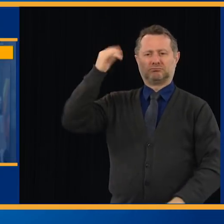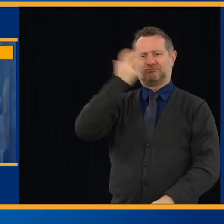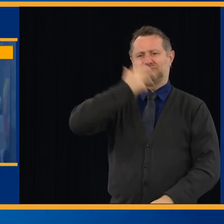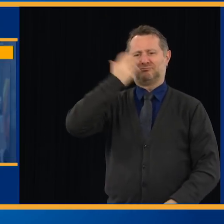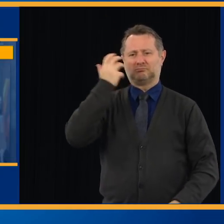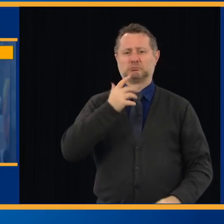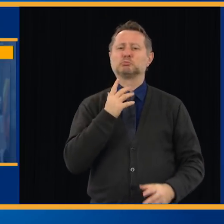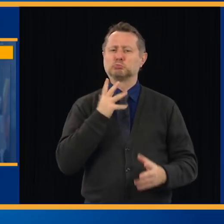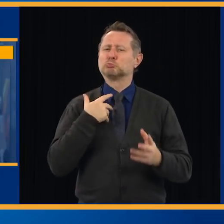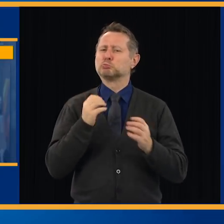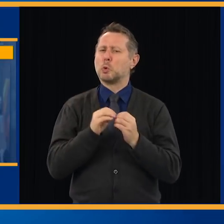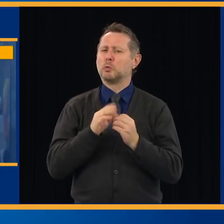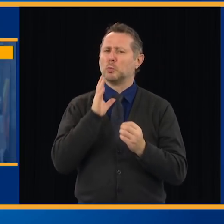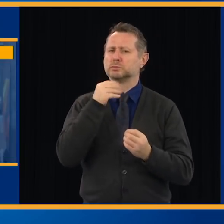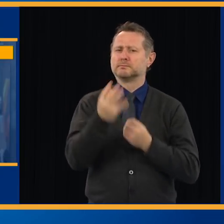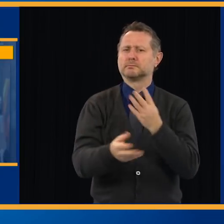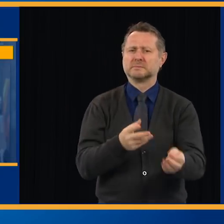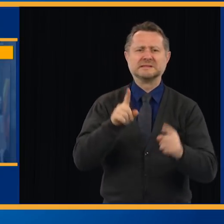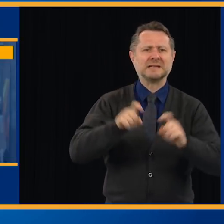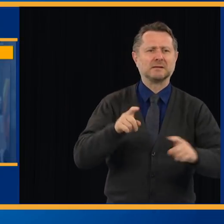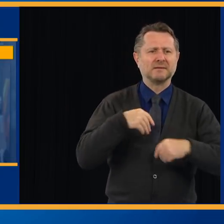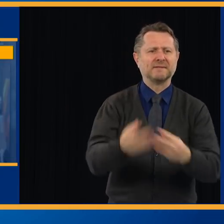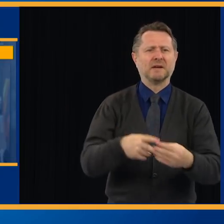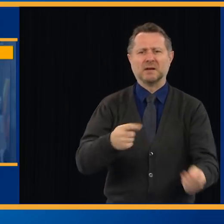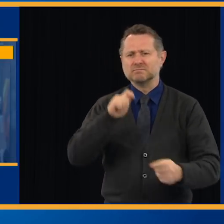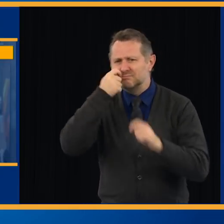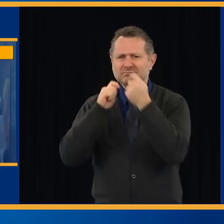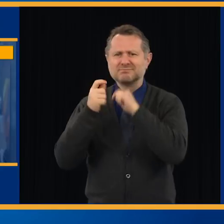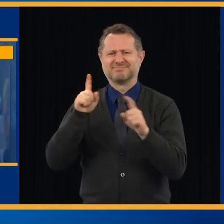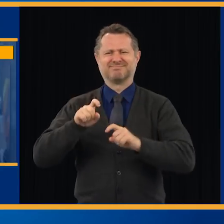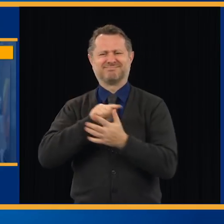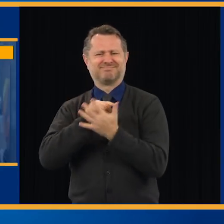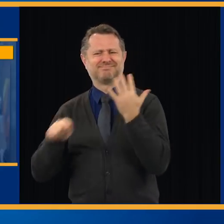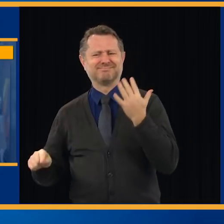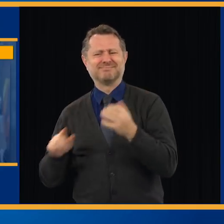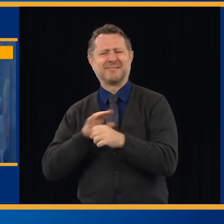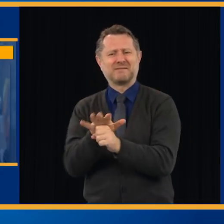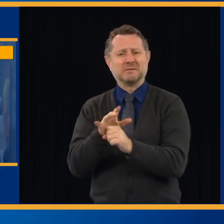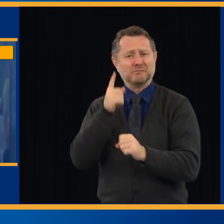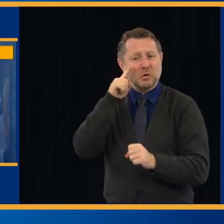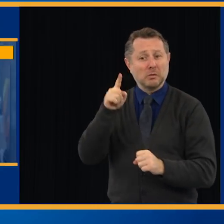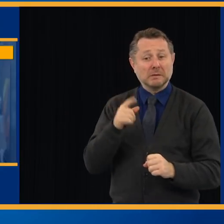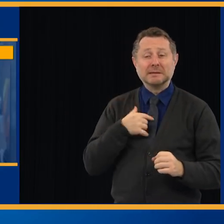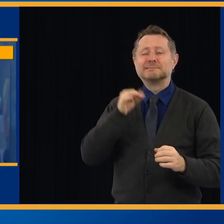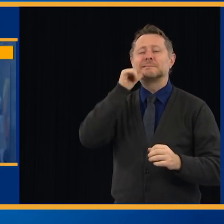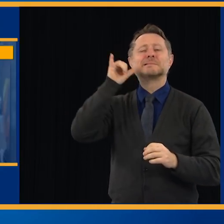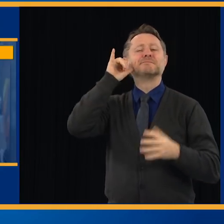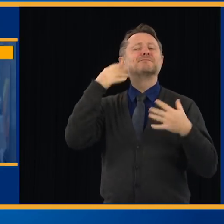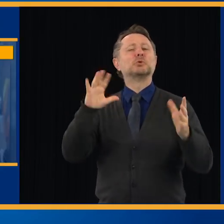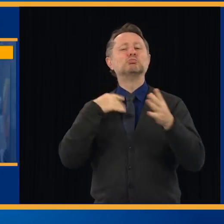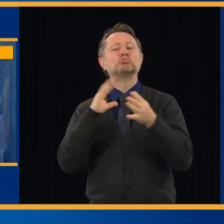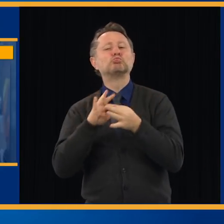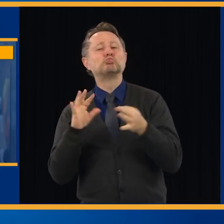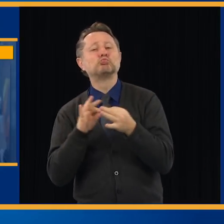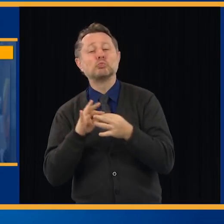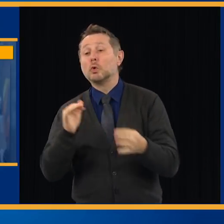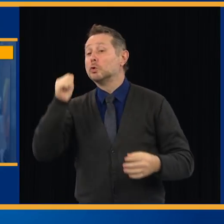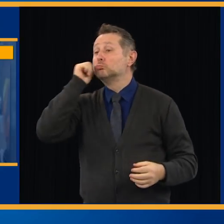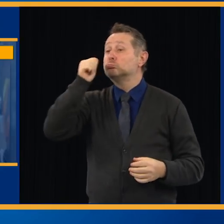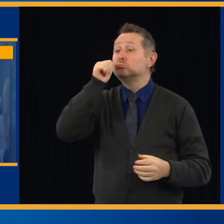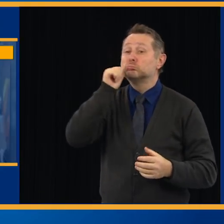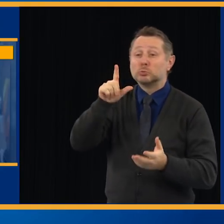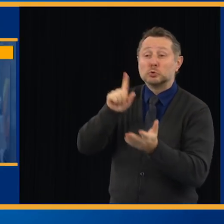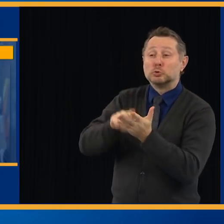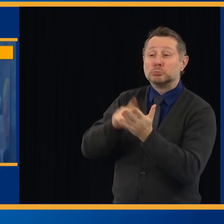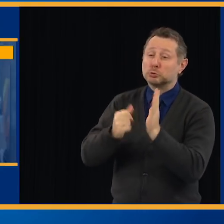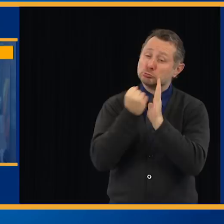the transport workers. I also commented yesterday, the Daily News had pictures of things that are going on in the New York